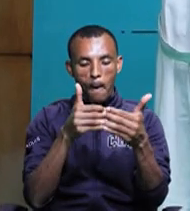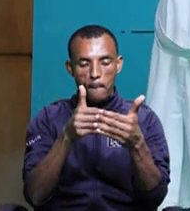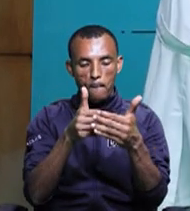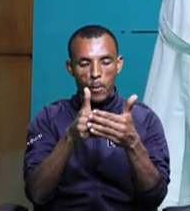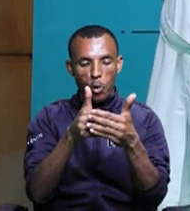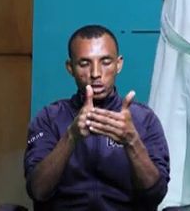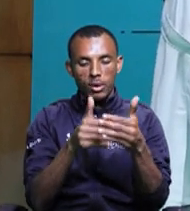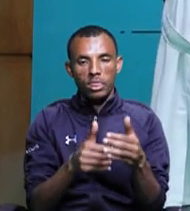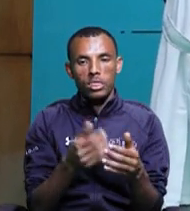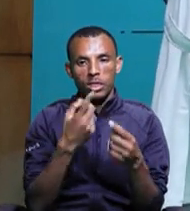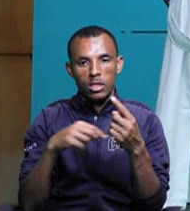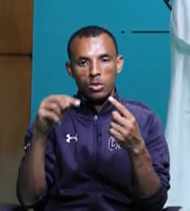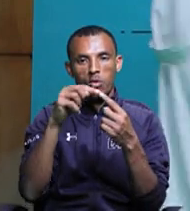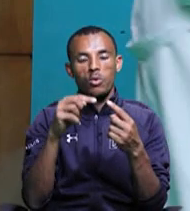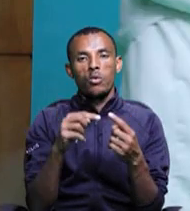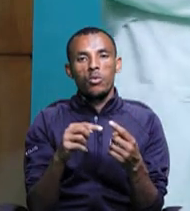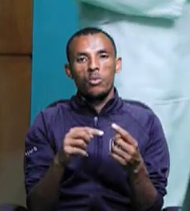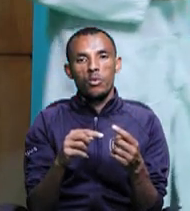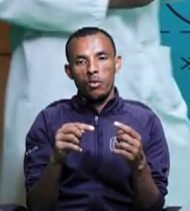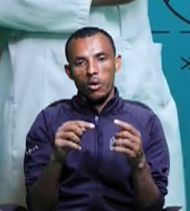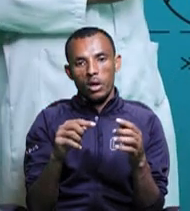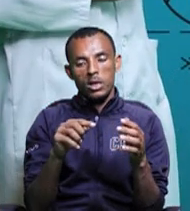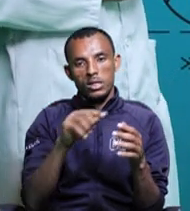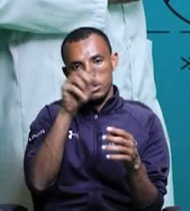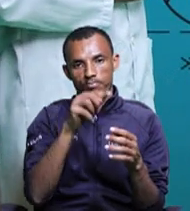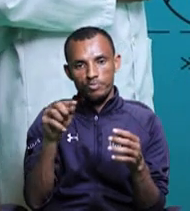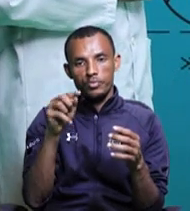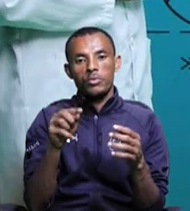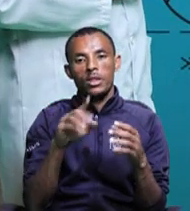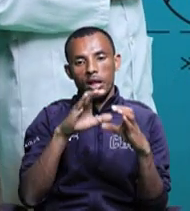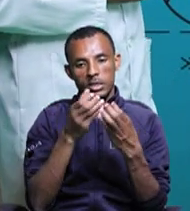approximately to an integer. Class intervals are taken